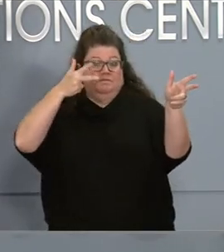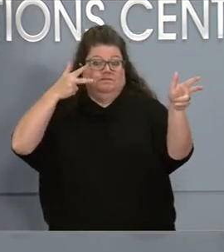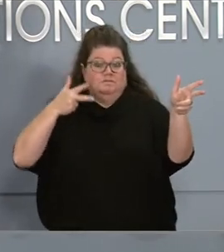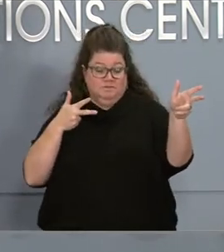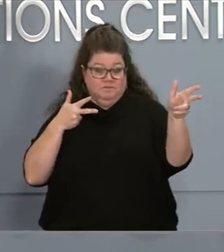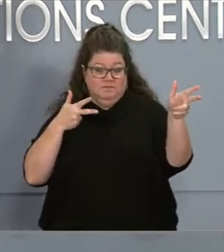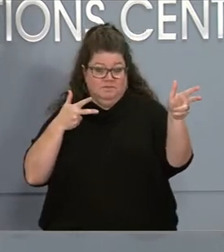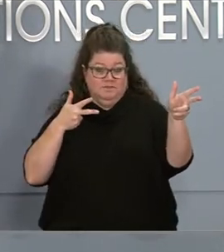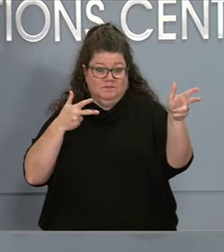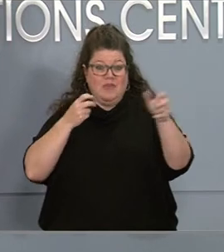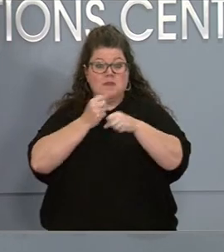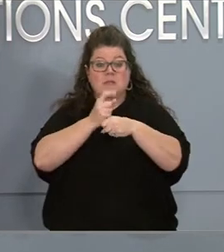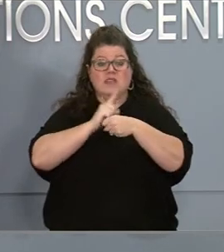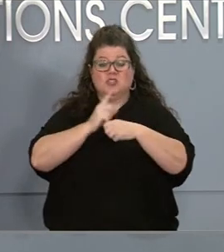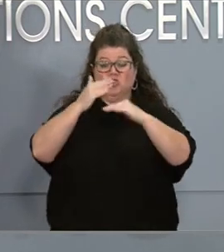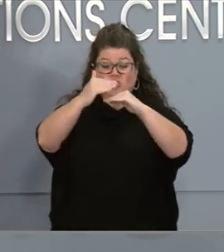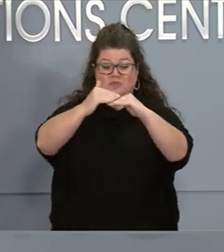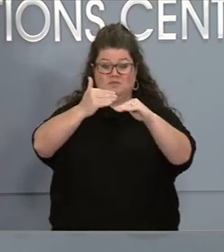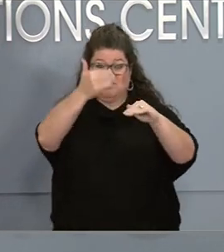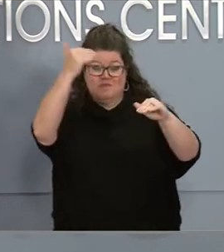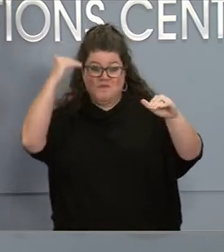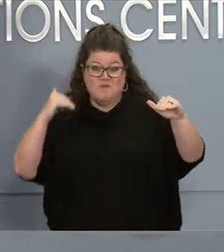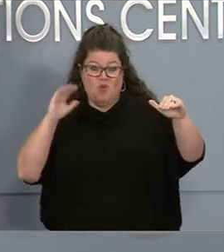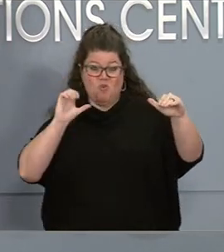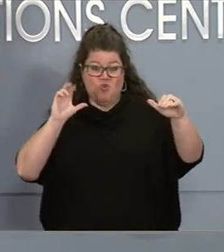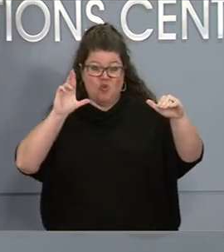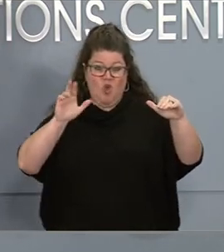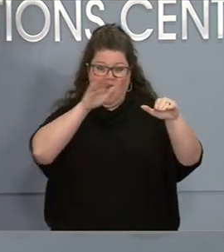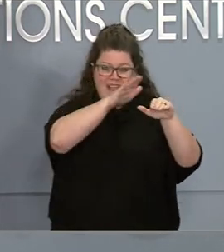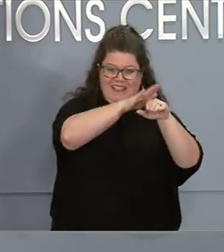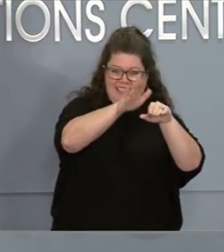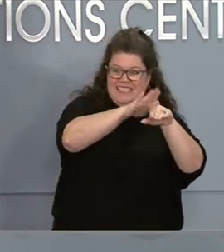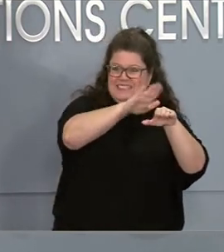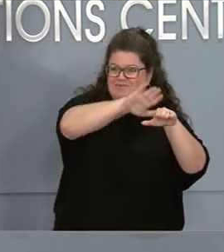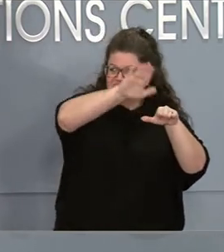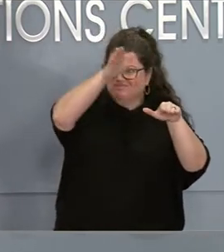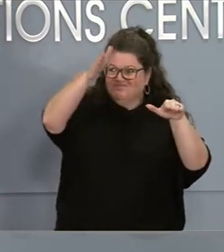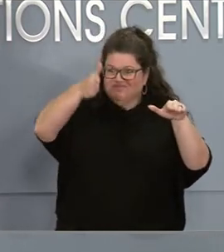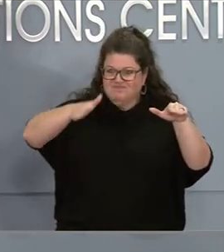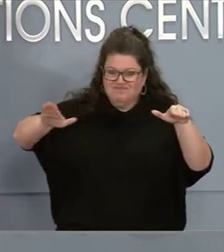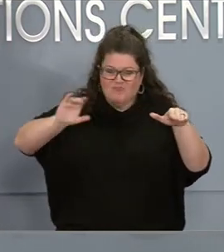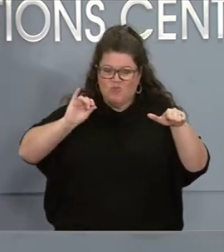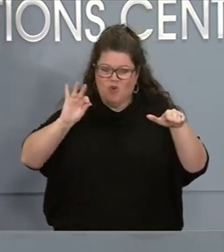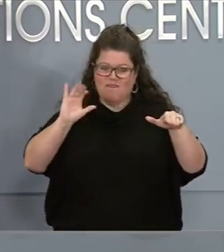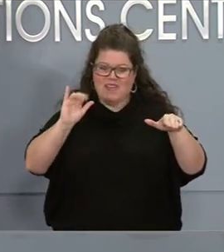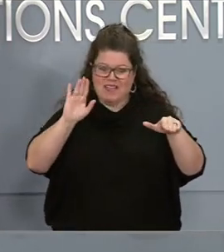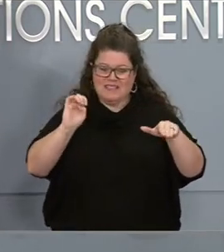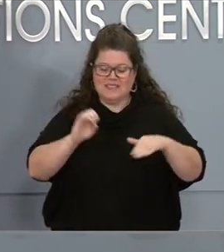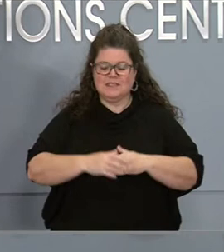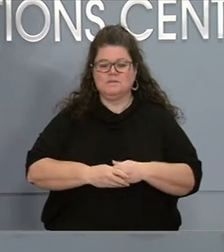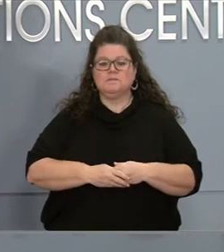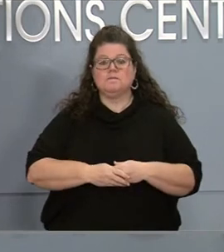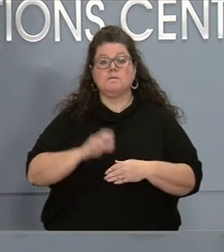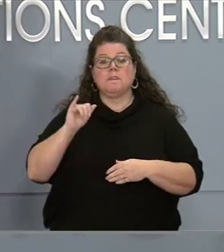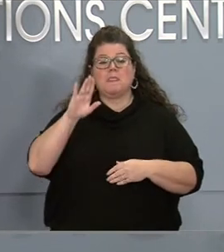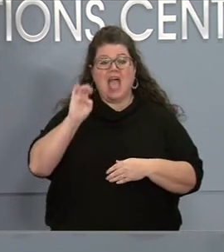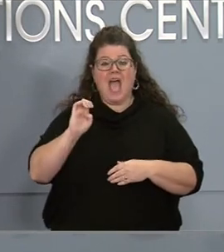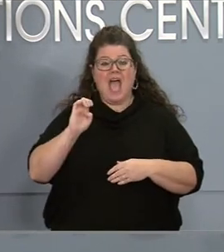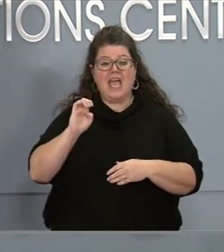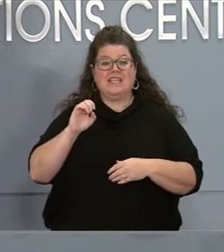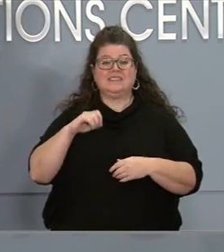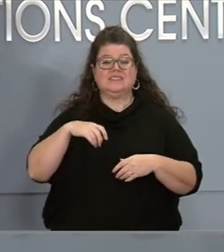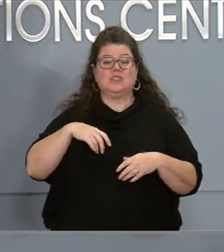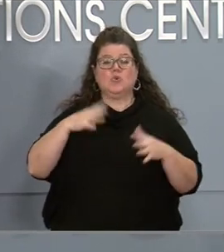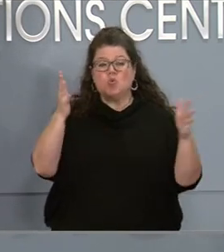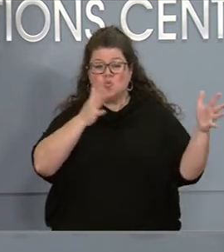to clear all the snow and ice off your vehicle before traveling. As predicted, ice and wind has caused